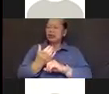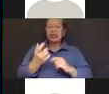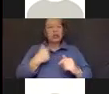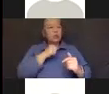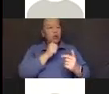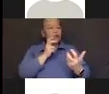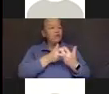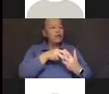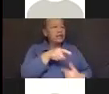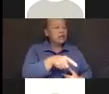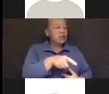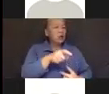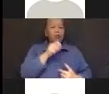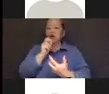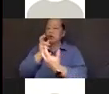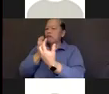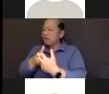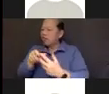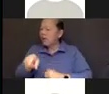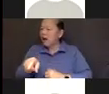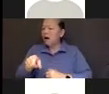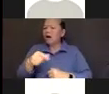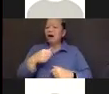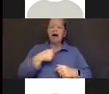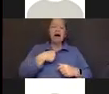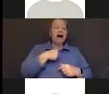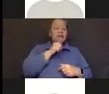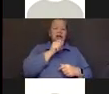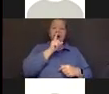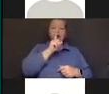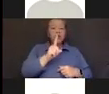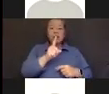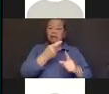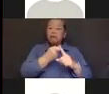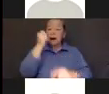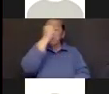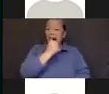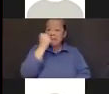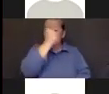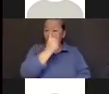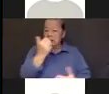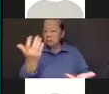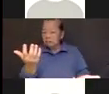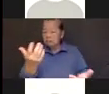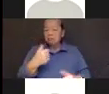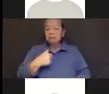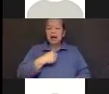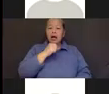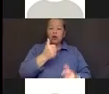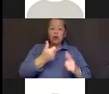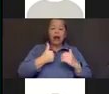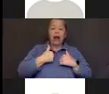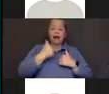fit there, that I'm not really African, right? Like, I don't have all the